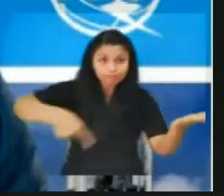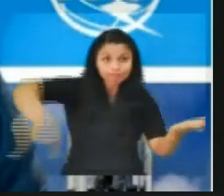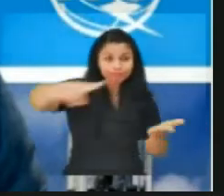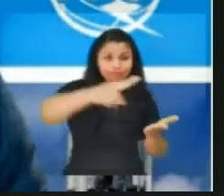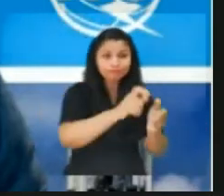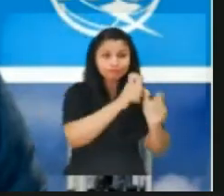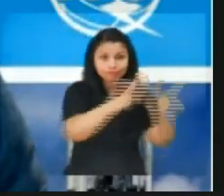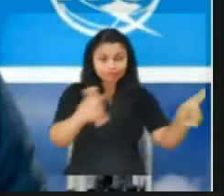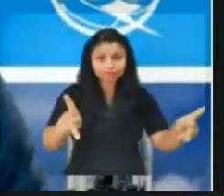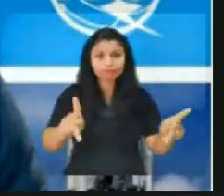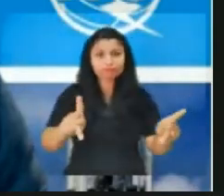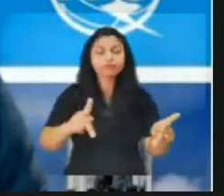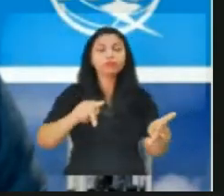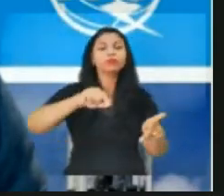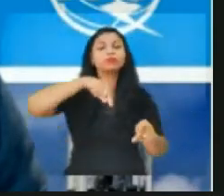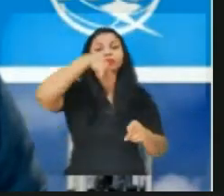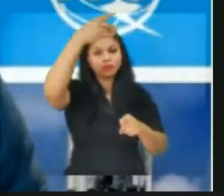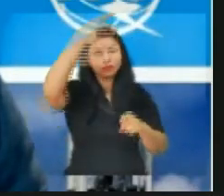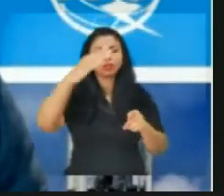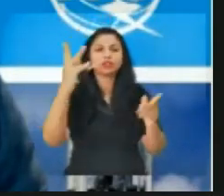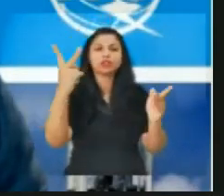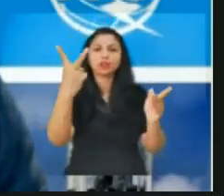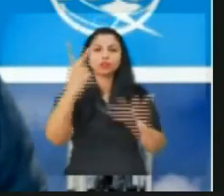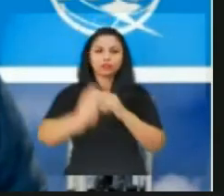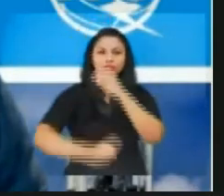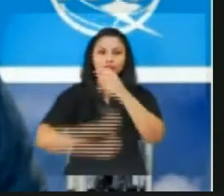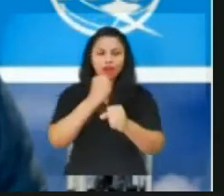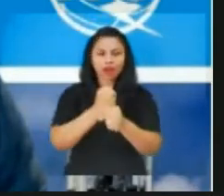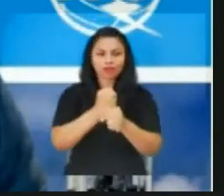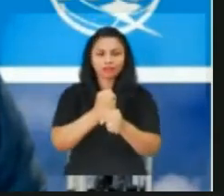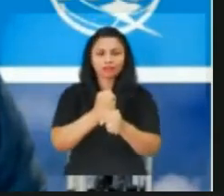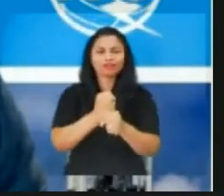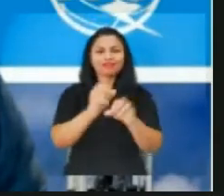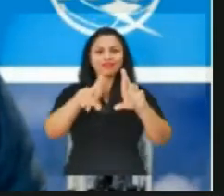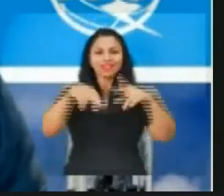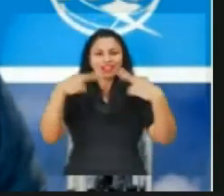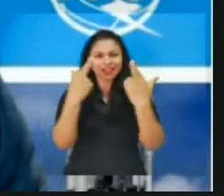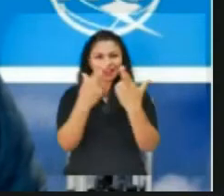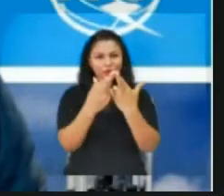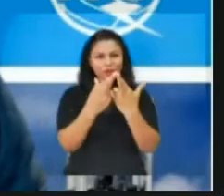are next to the second year of the preparation of the World Conference of